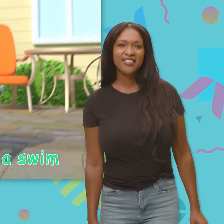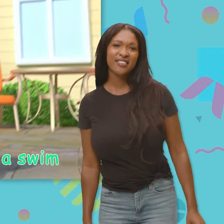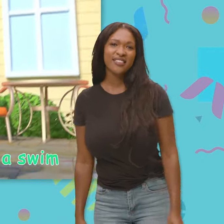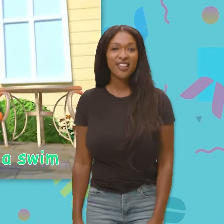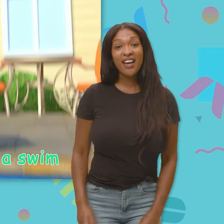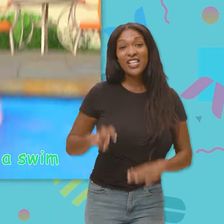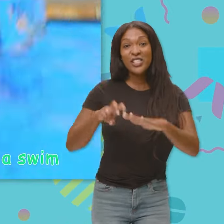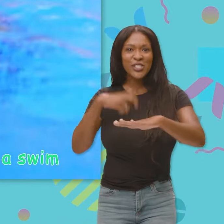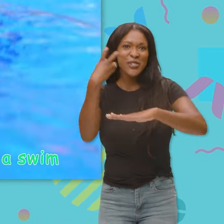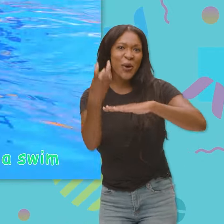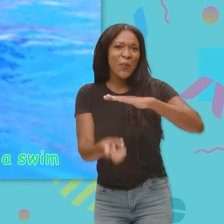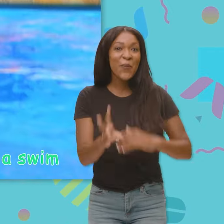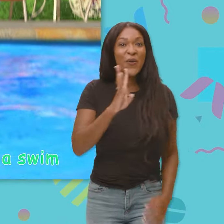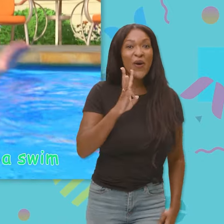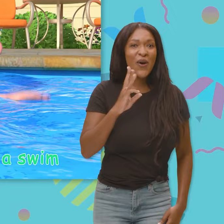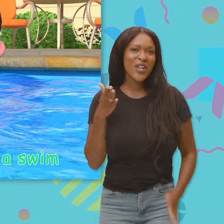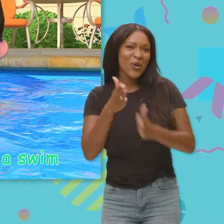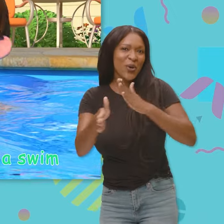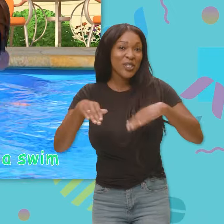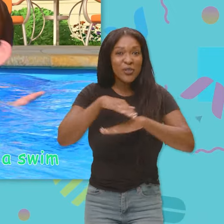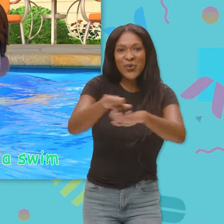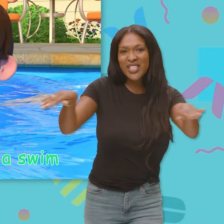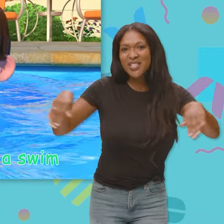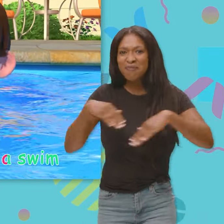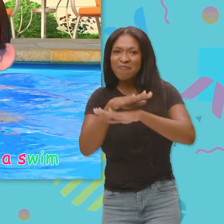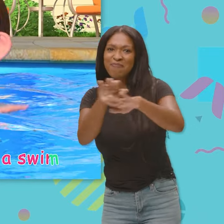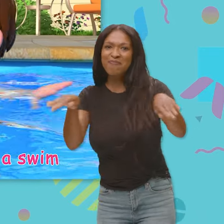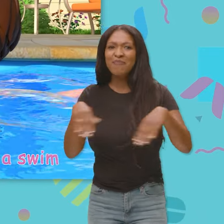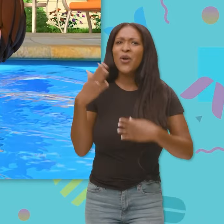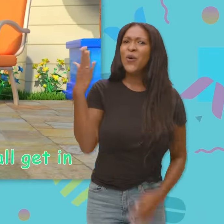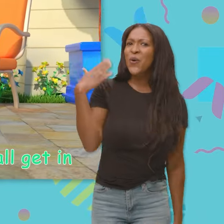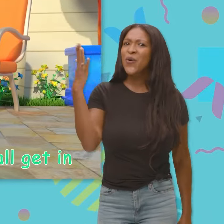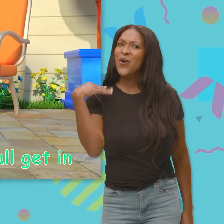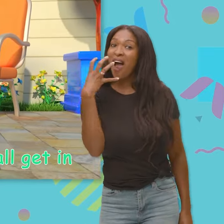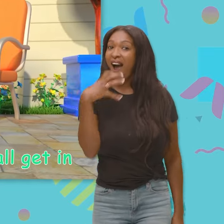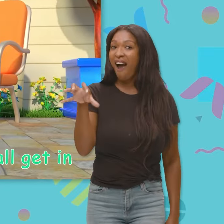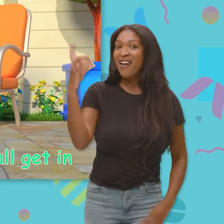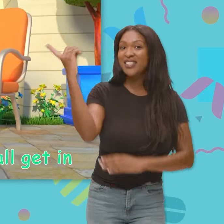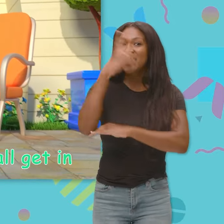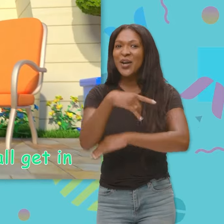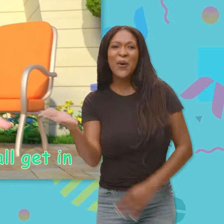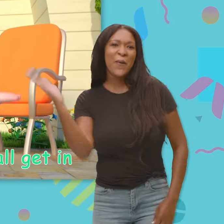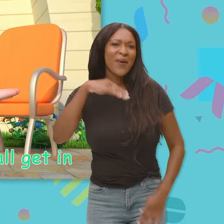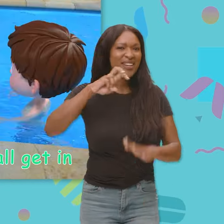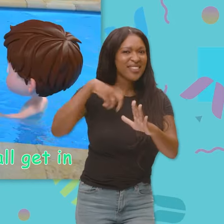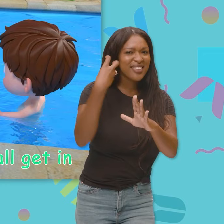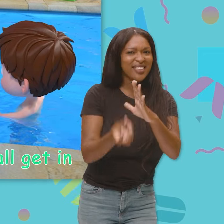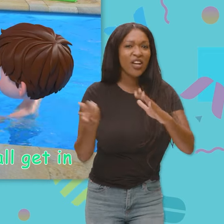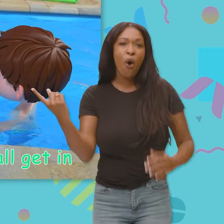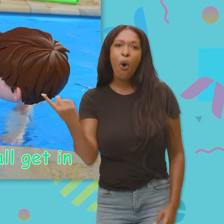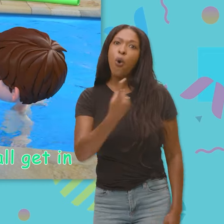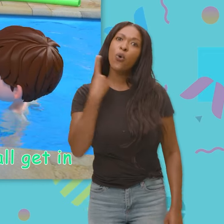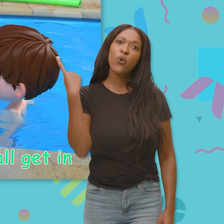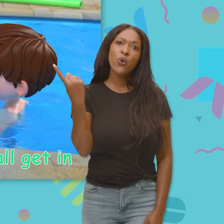I jumped in the water, we're going for a swim It's a hot sunny day,